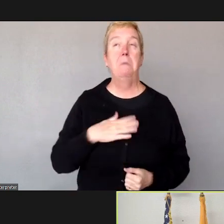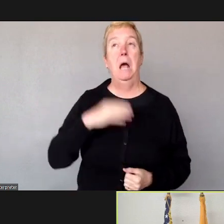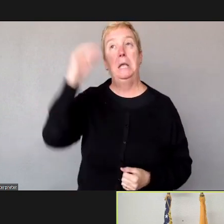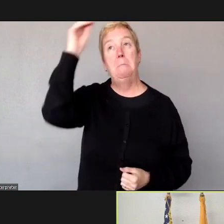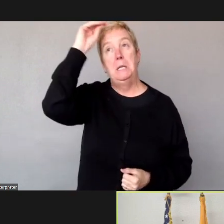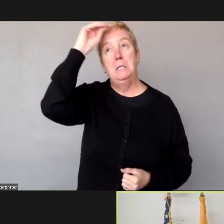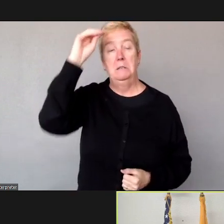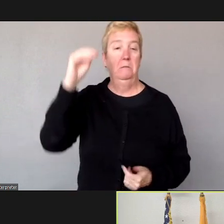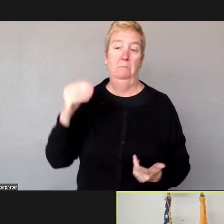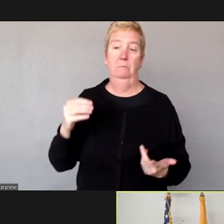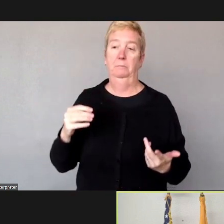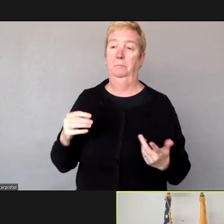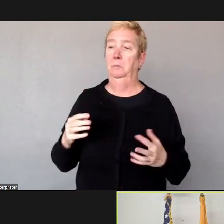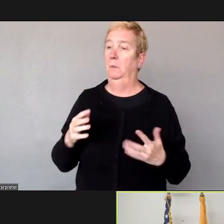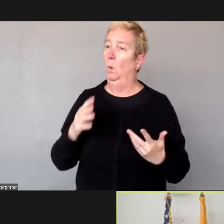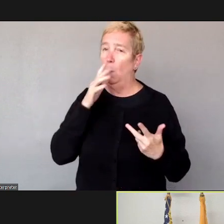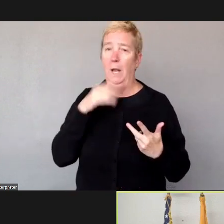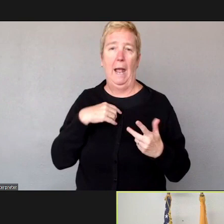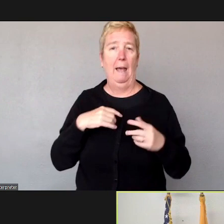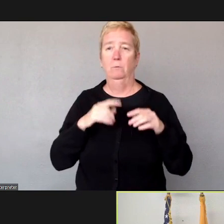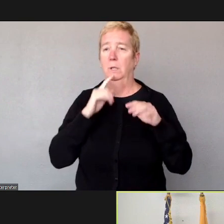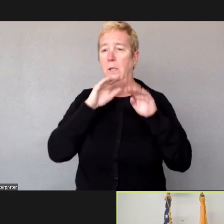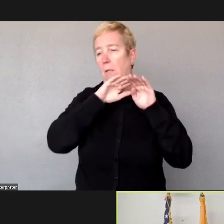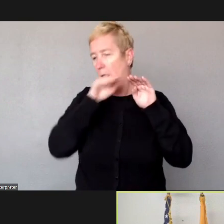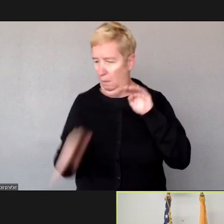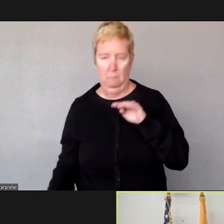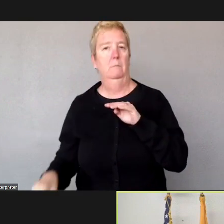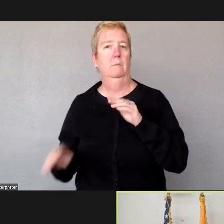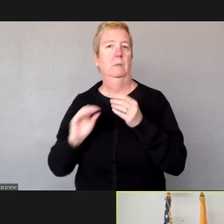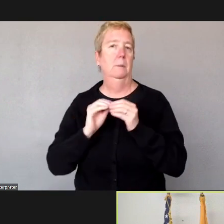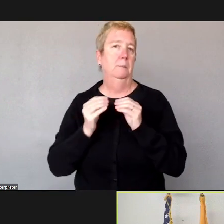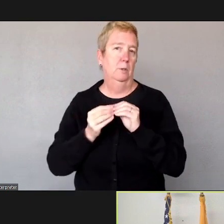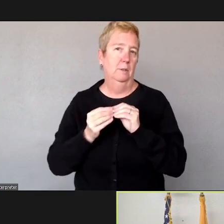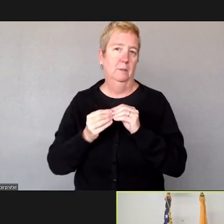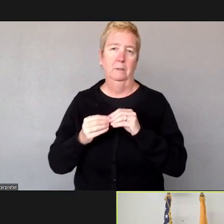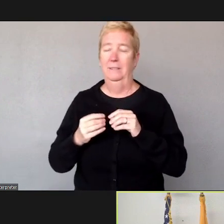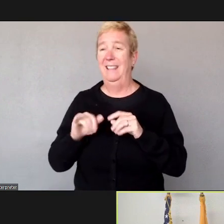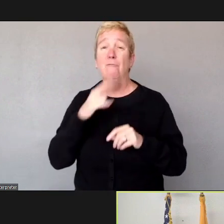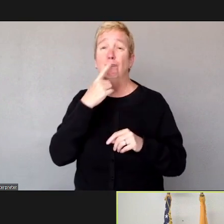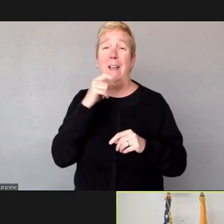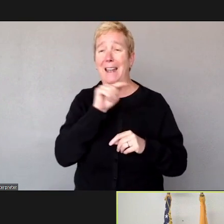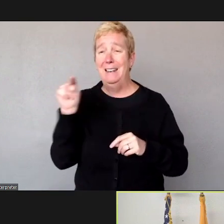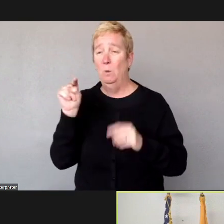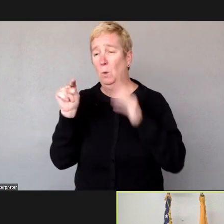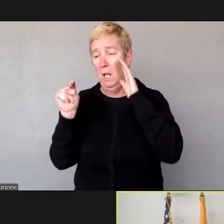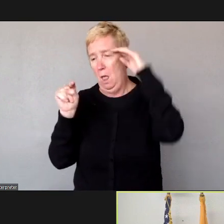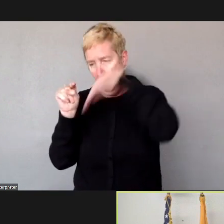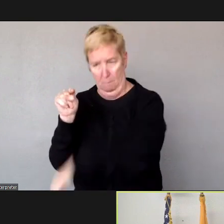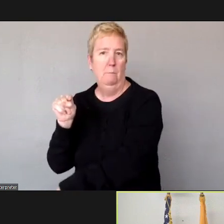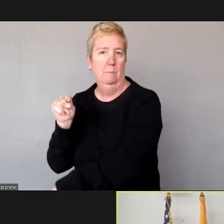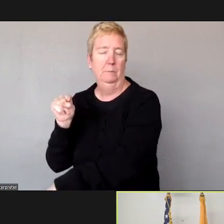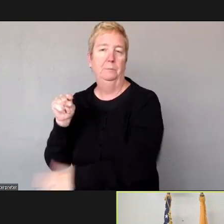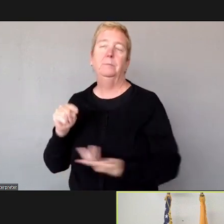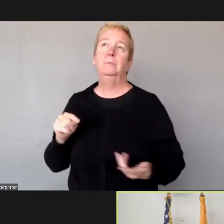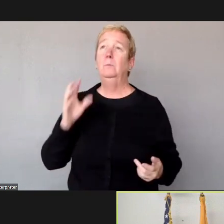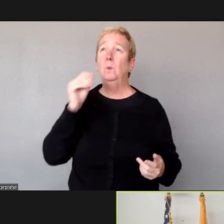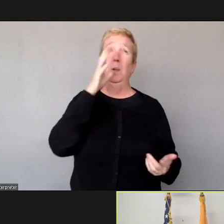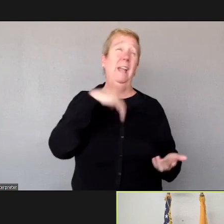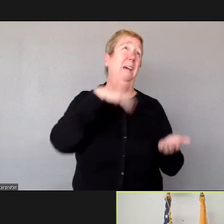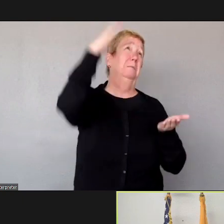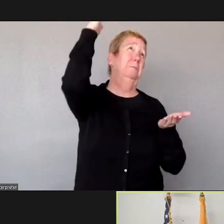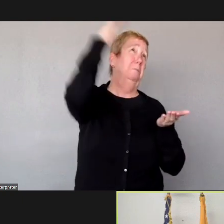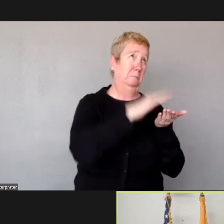the pandemic well below that red line, and much, much less frequent hospitalizations and